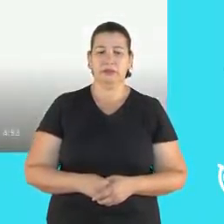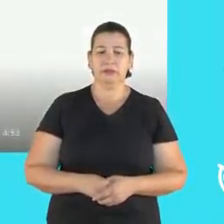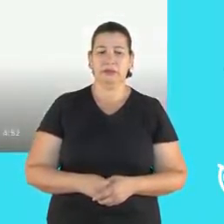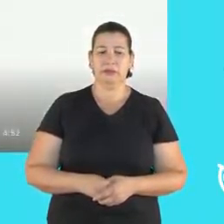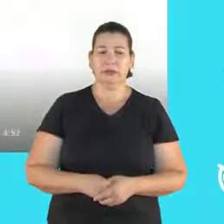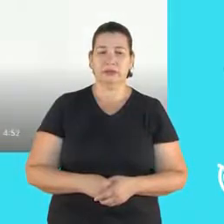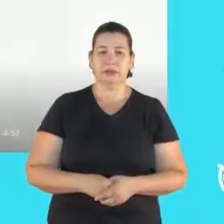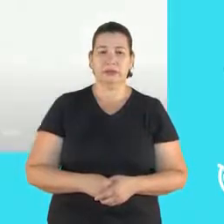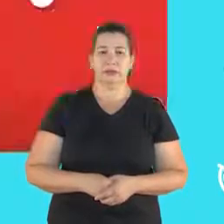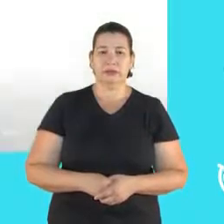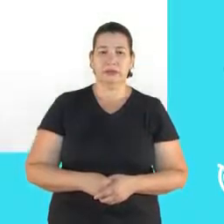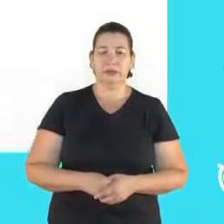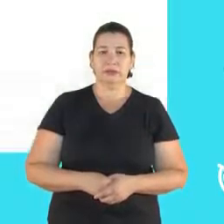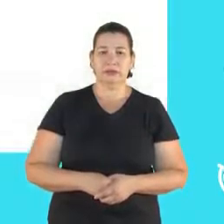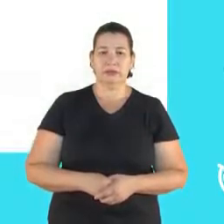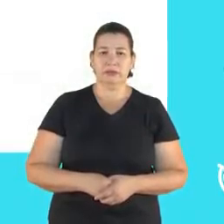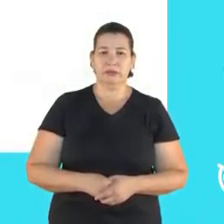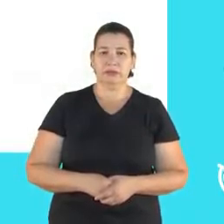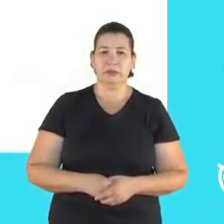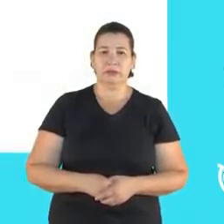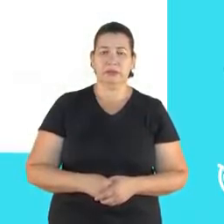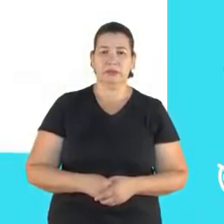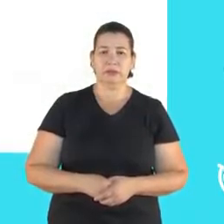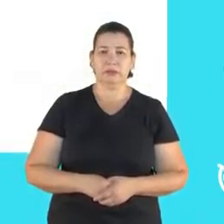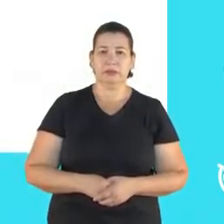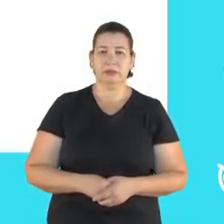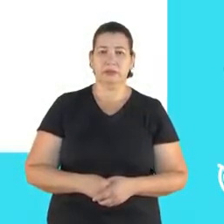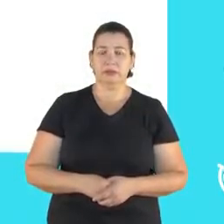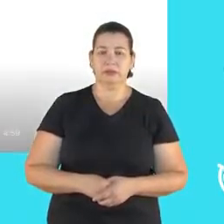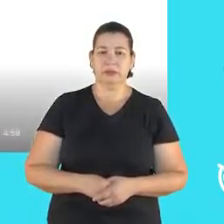of our lifetimes, our body